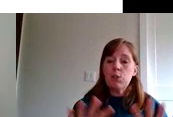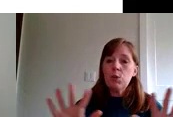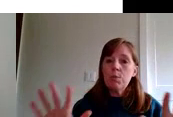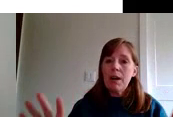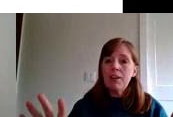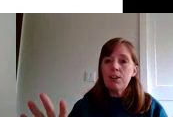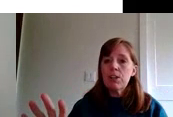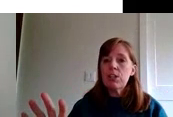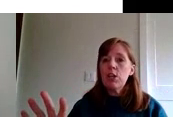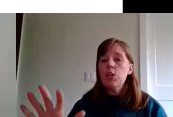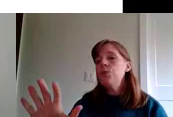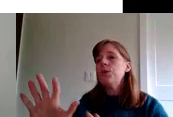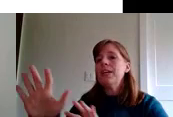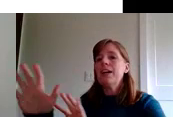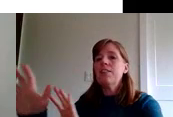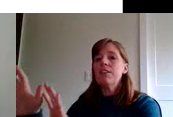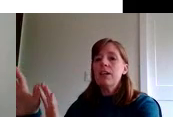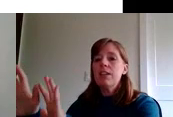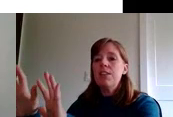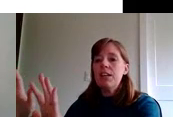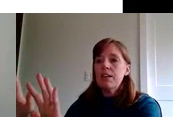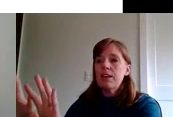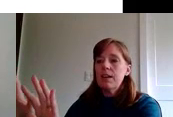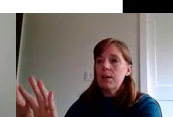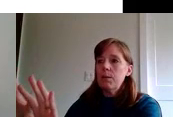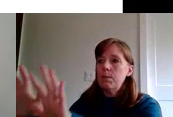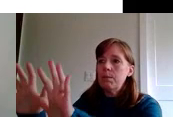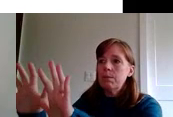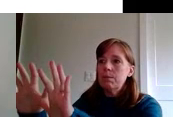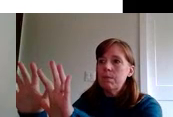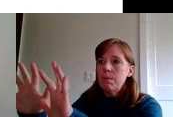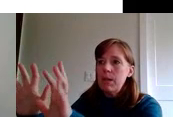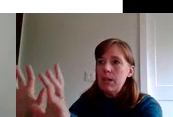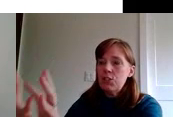if you have 2 monitors, you can have the